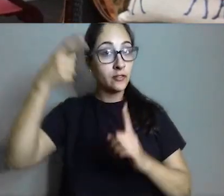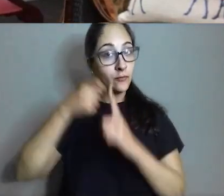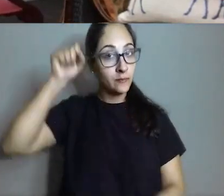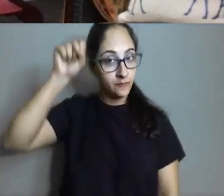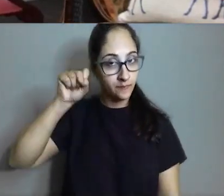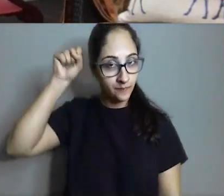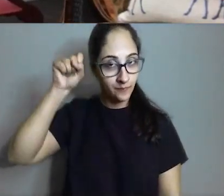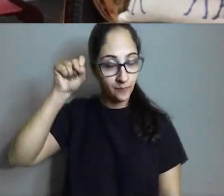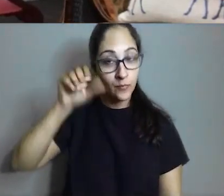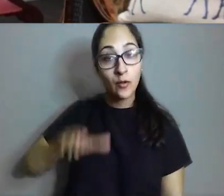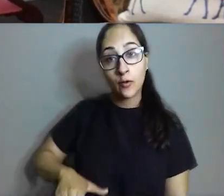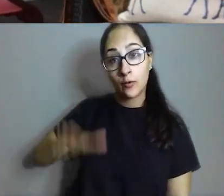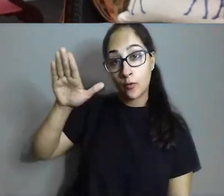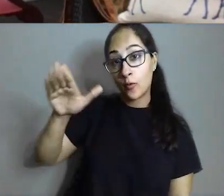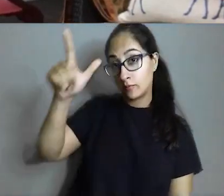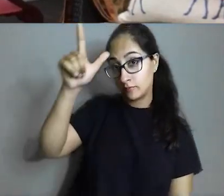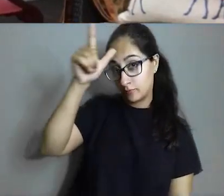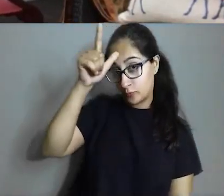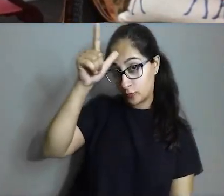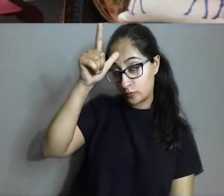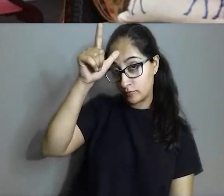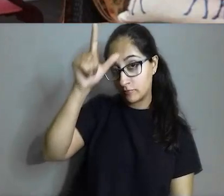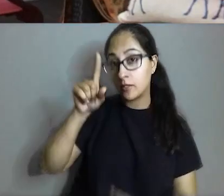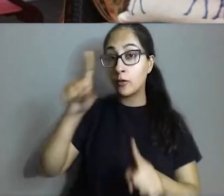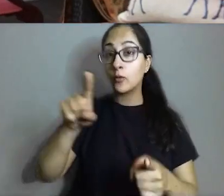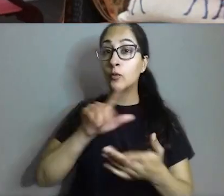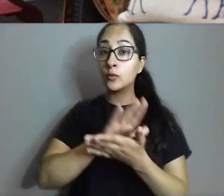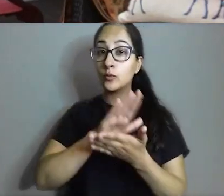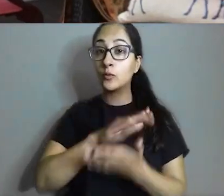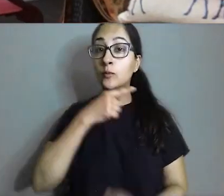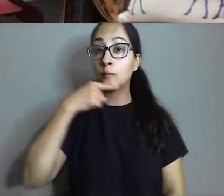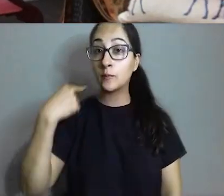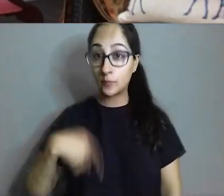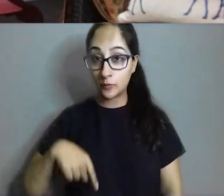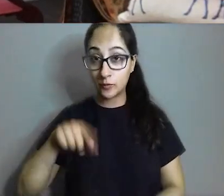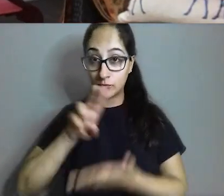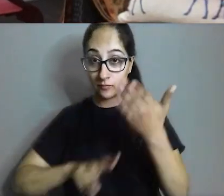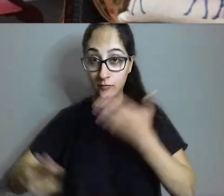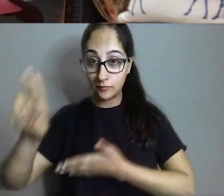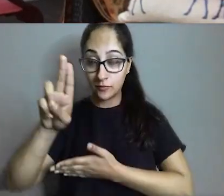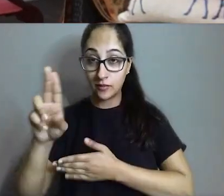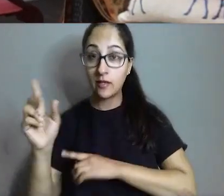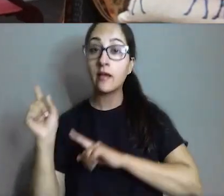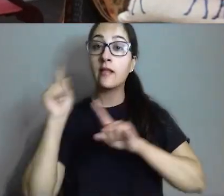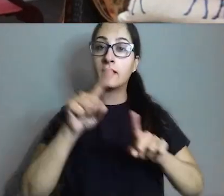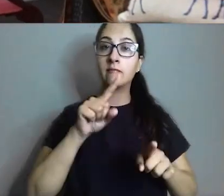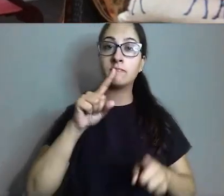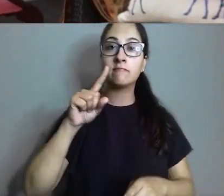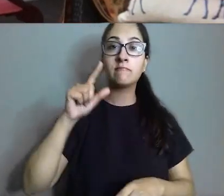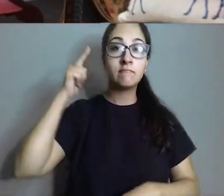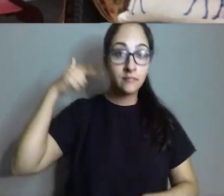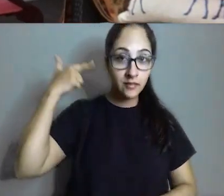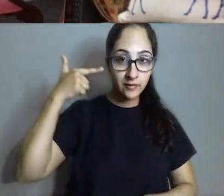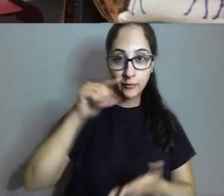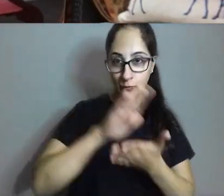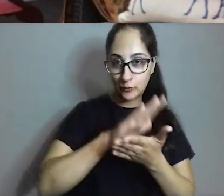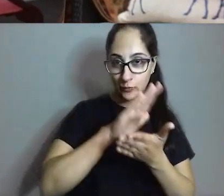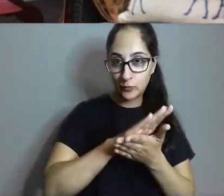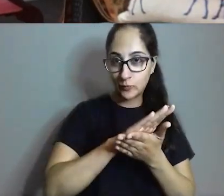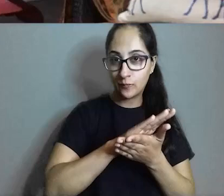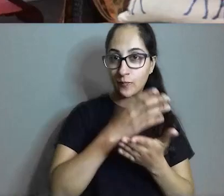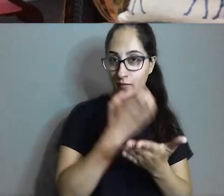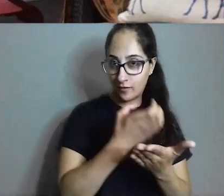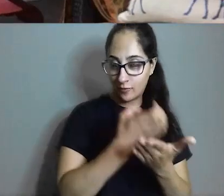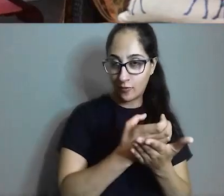Uzbek parents. She grew up in Amman, Jordan, was educated at Moscow State University, and then went on to the London School